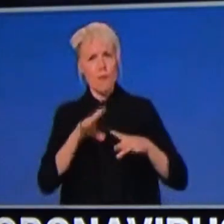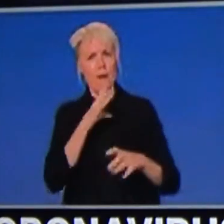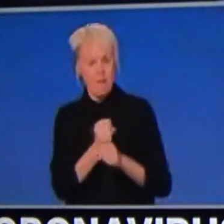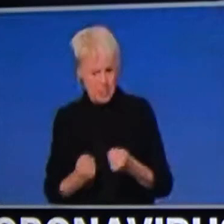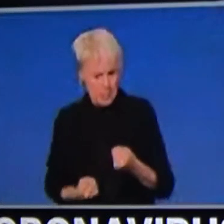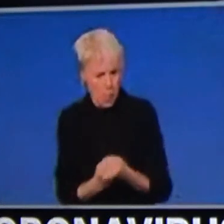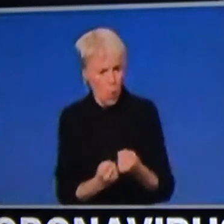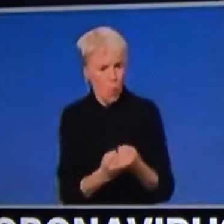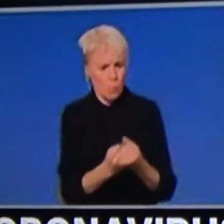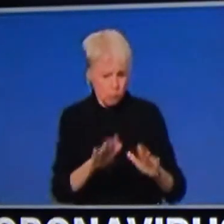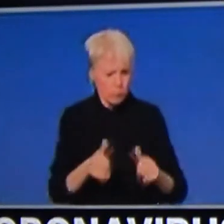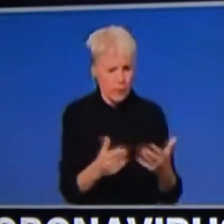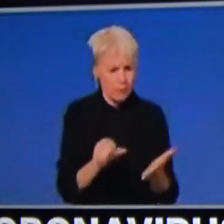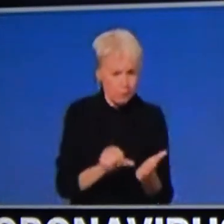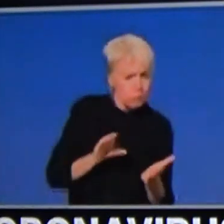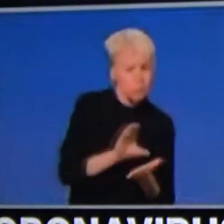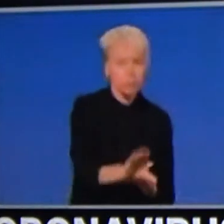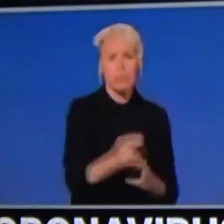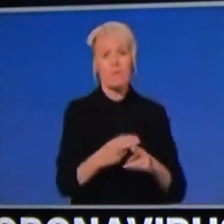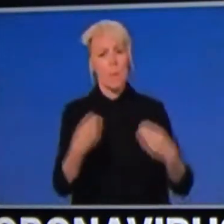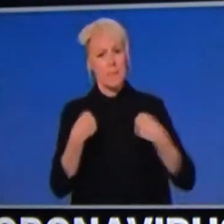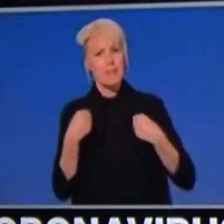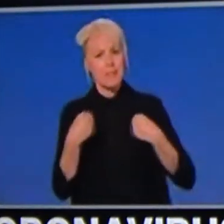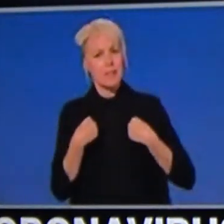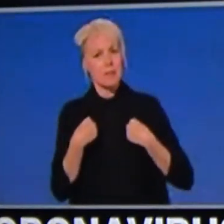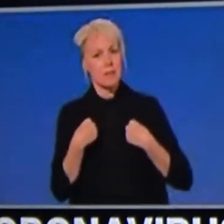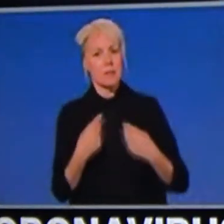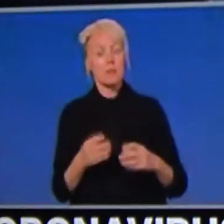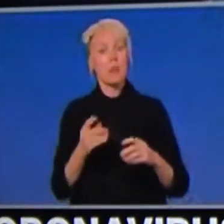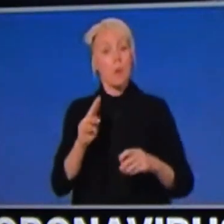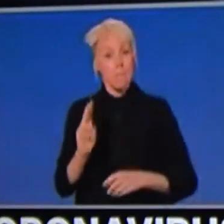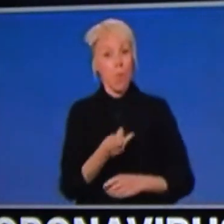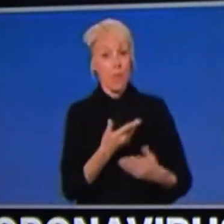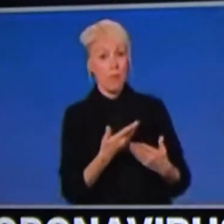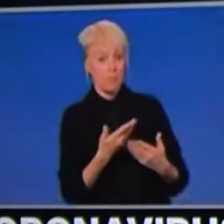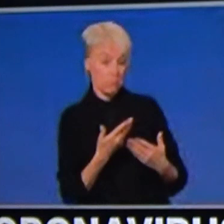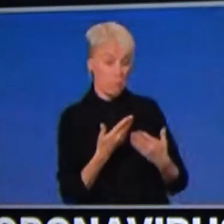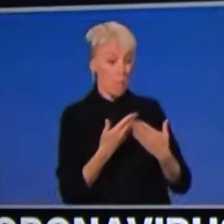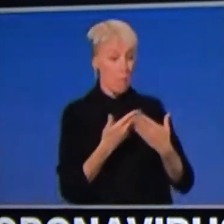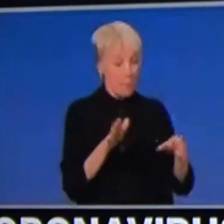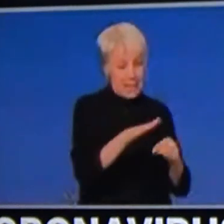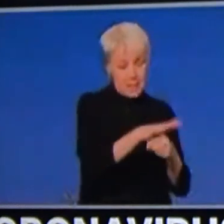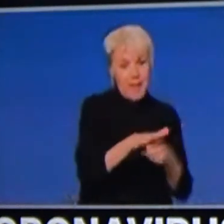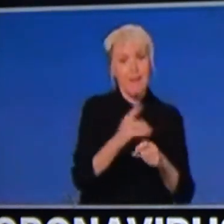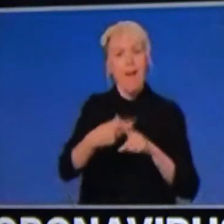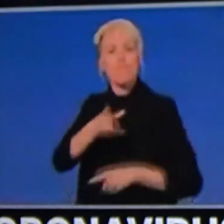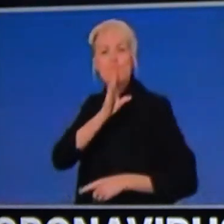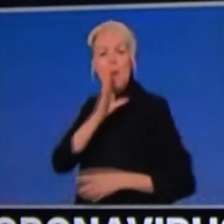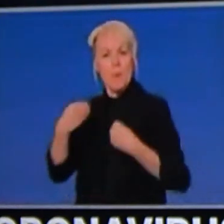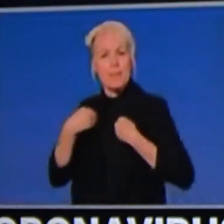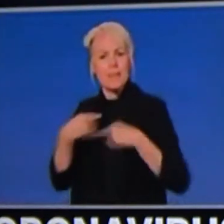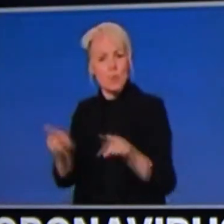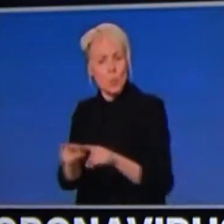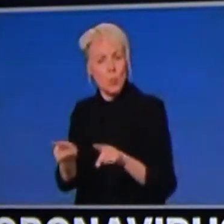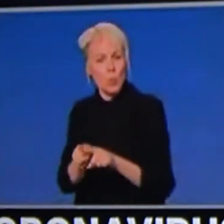going forward, we need to see a revitalisation of the private sector economy, and that means we need policy settings at both the state and federal